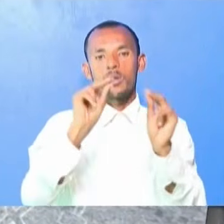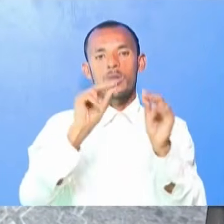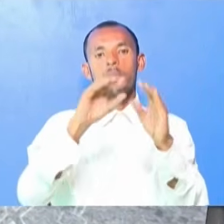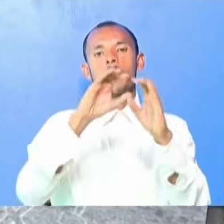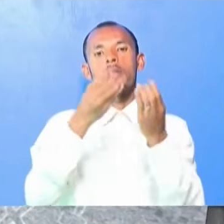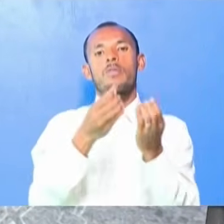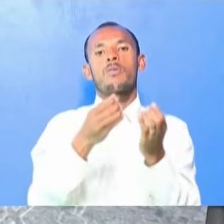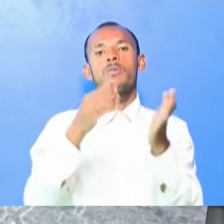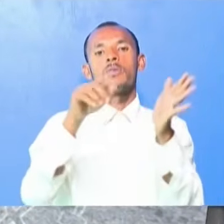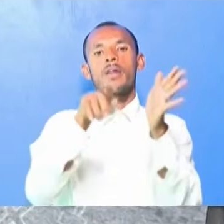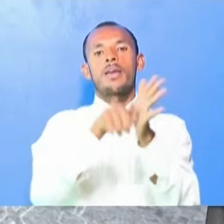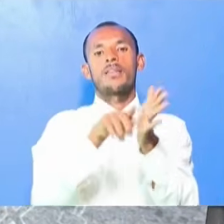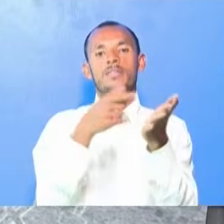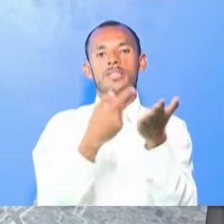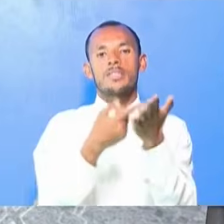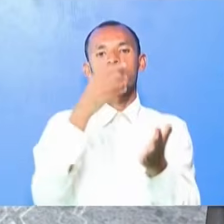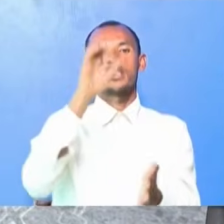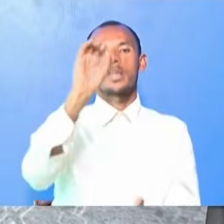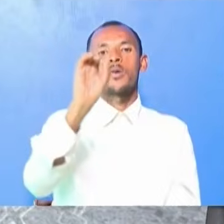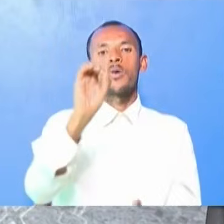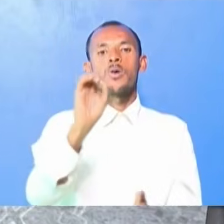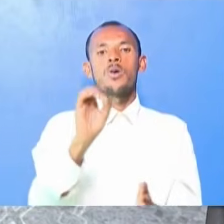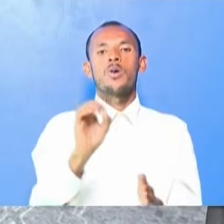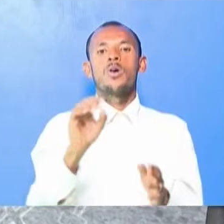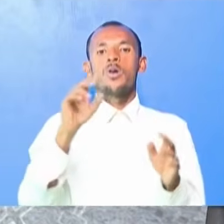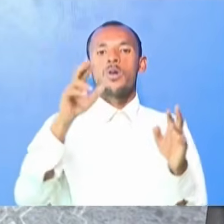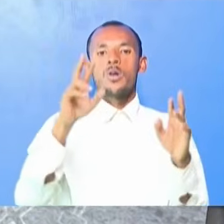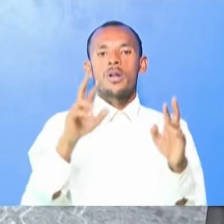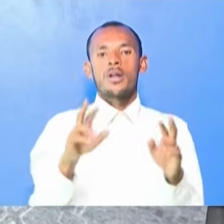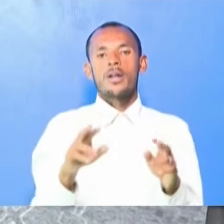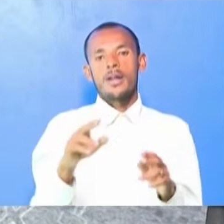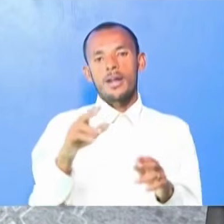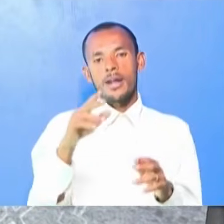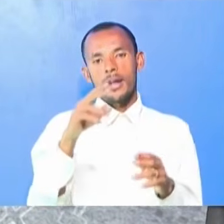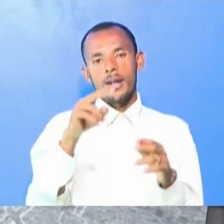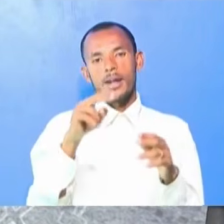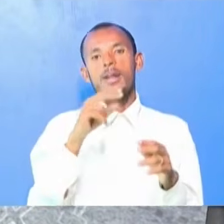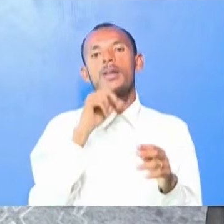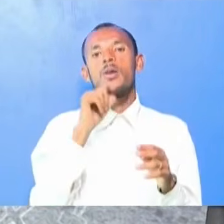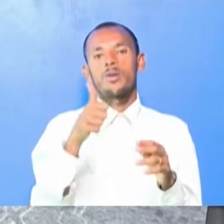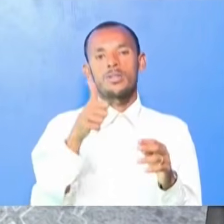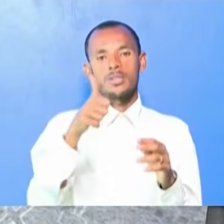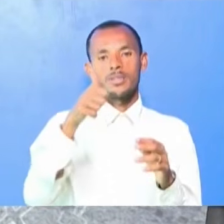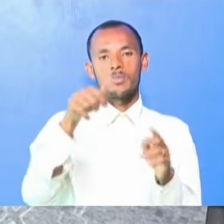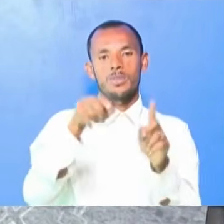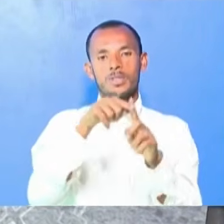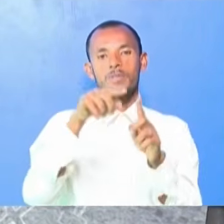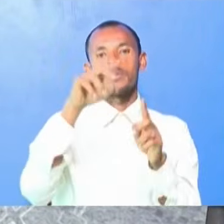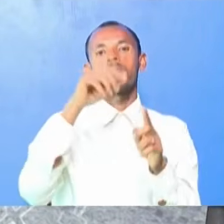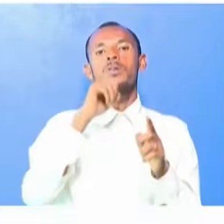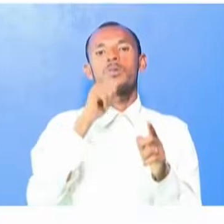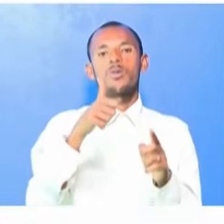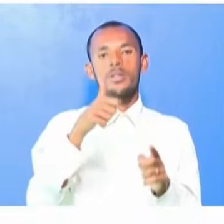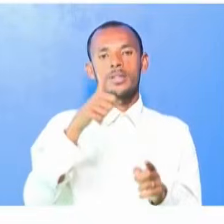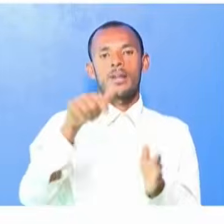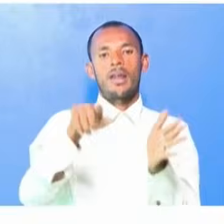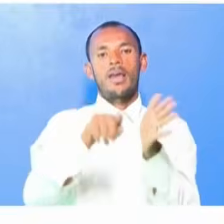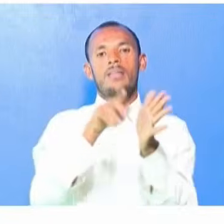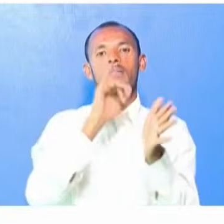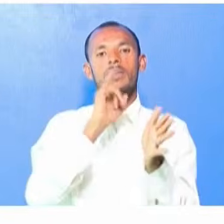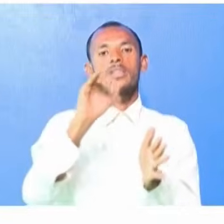0 is a neither positive nor negative. Therefore, 0, this